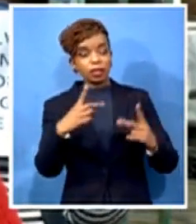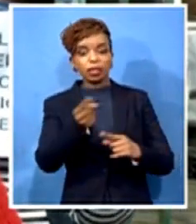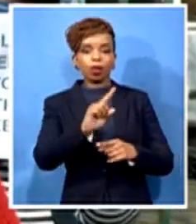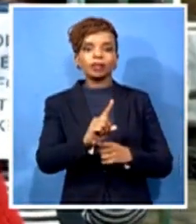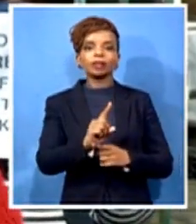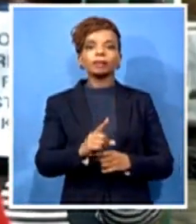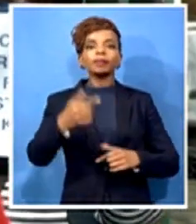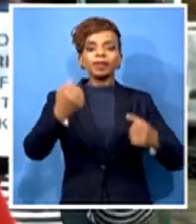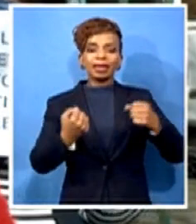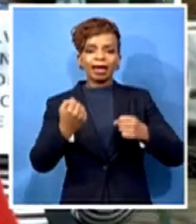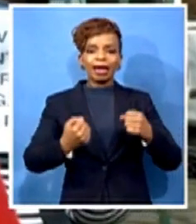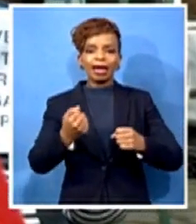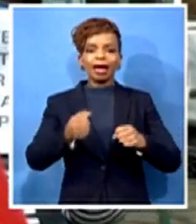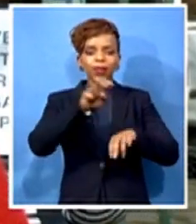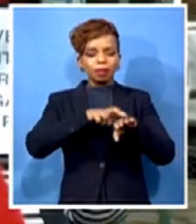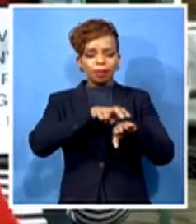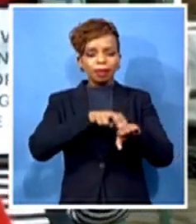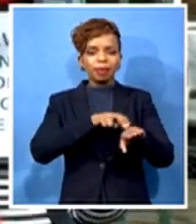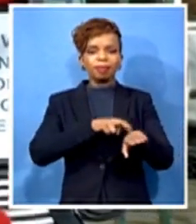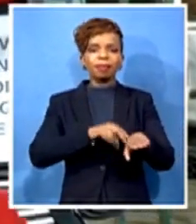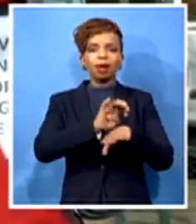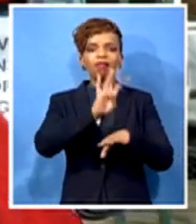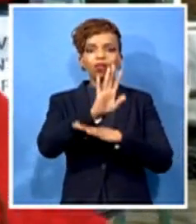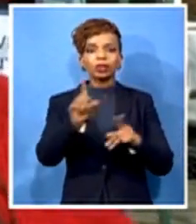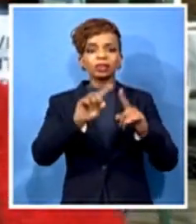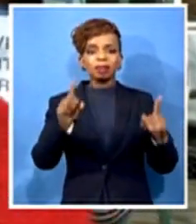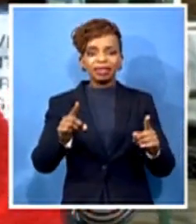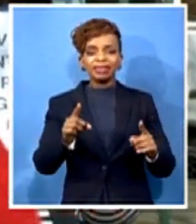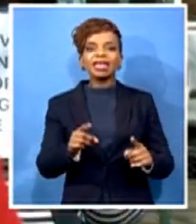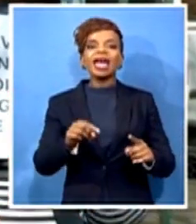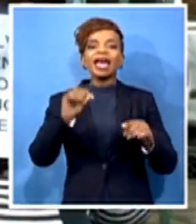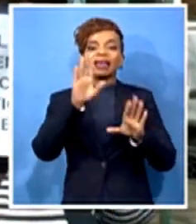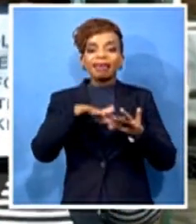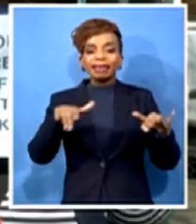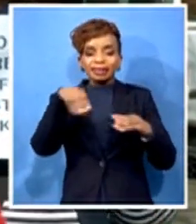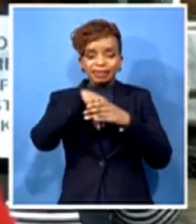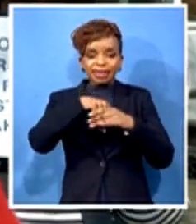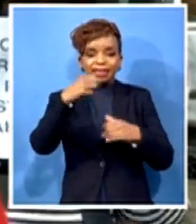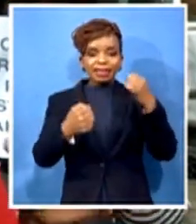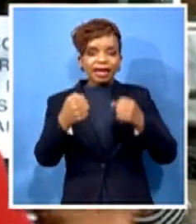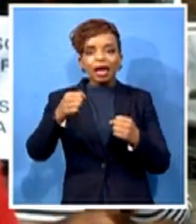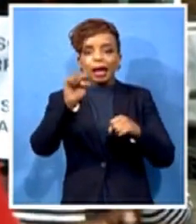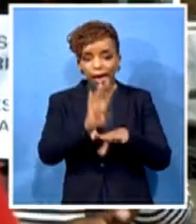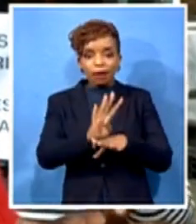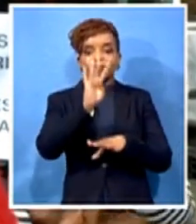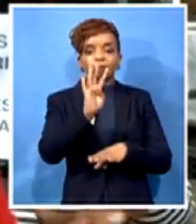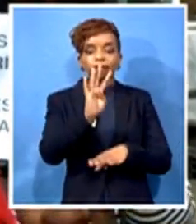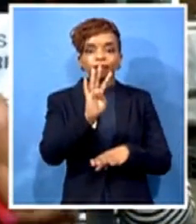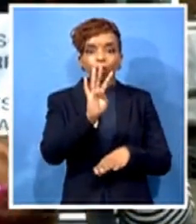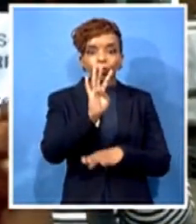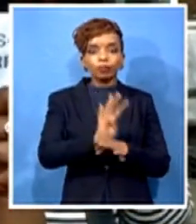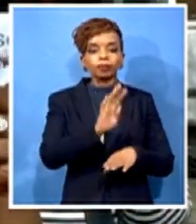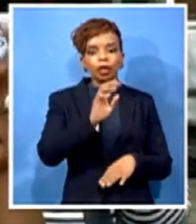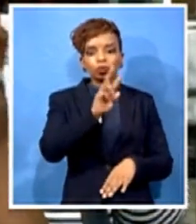seat had two. Where is the social distancing? The culture of the school right now is to intimidate,